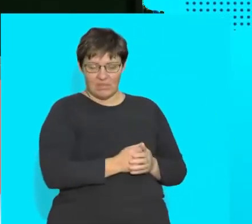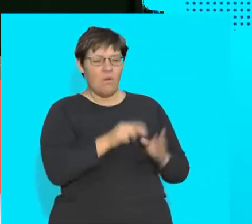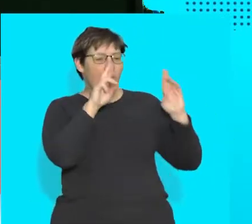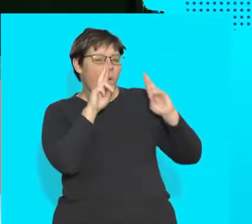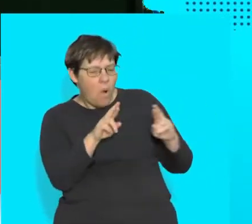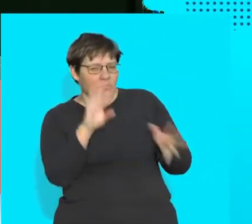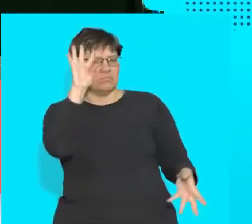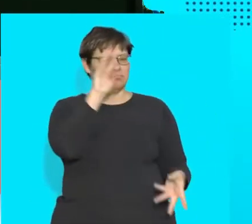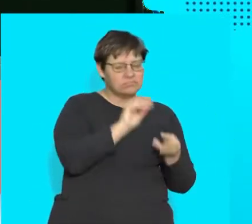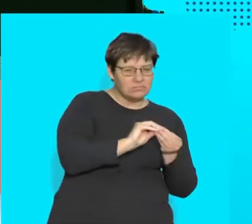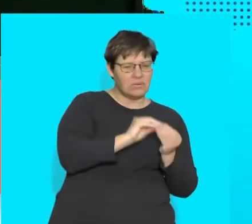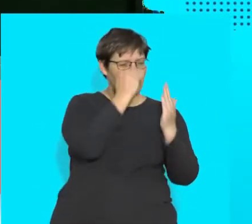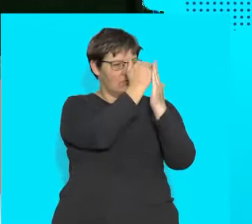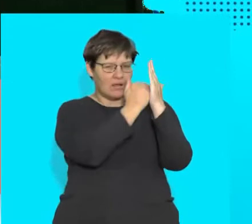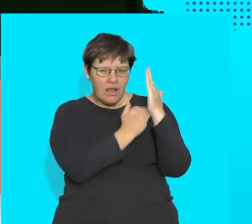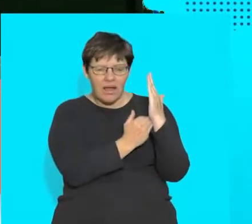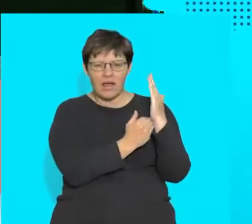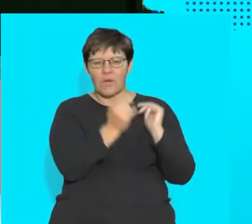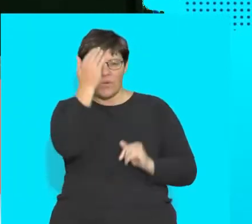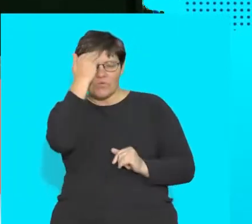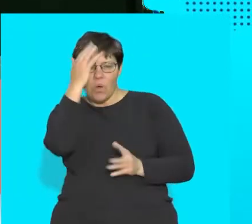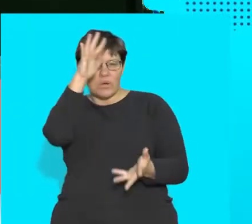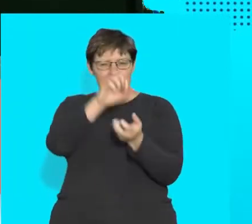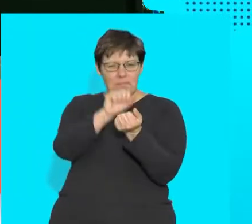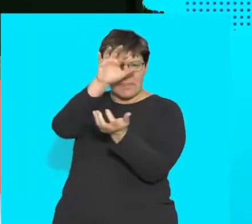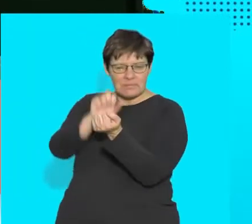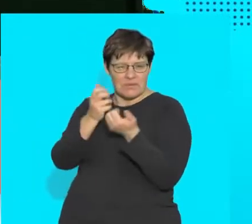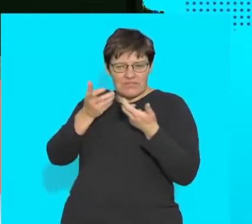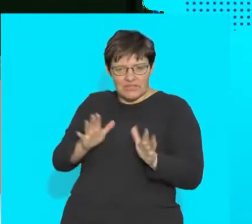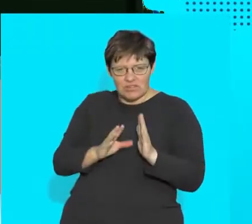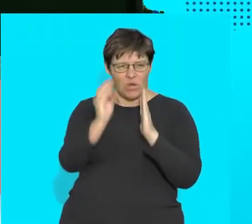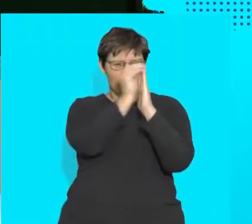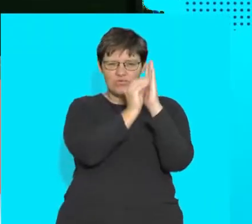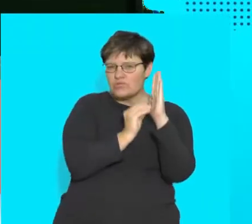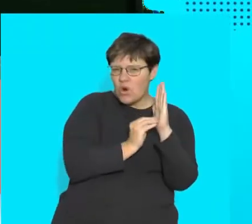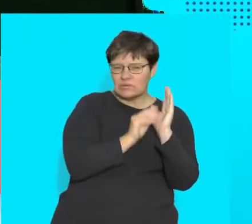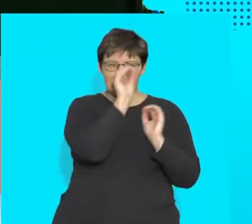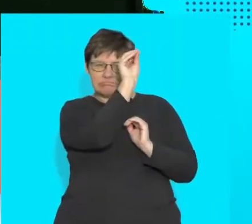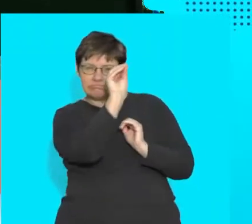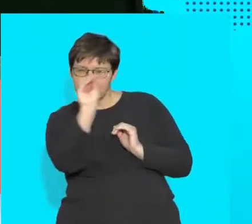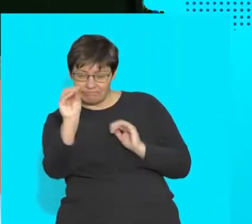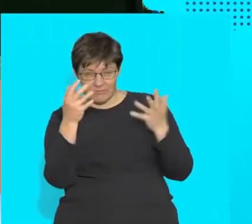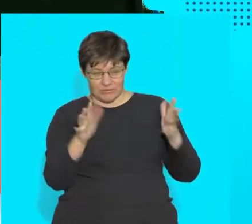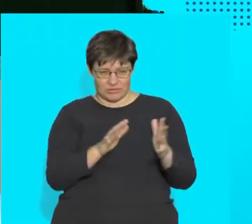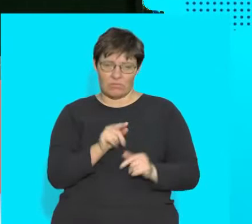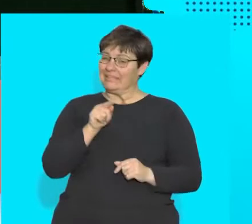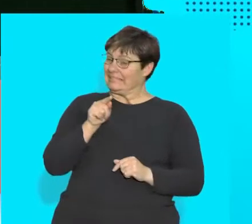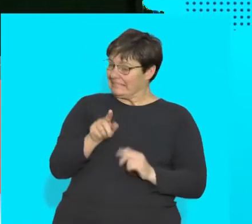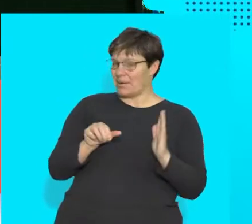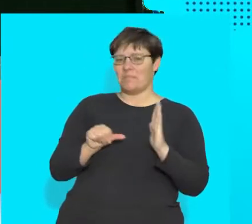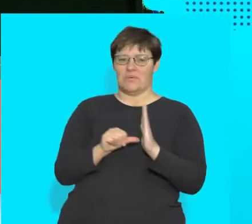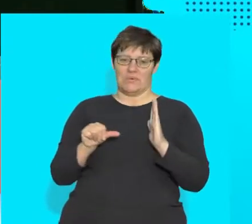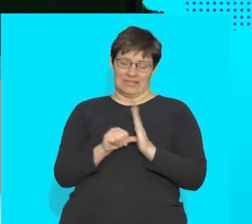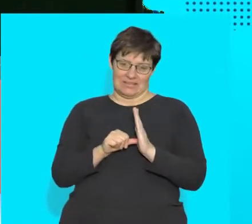maybe have got summarized notes, that you have got summaries, that you've done little notes on the section, because obviously it's a